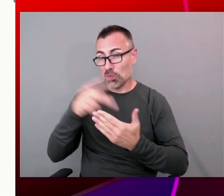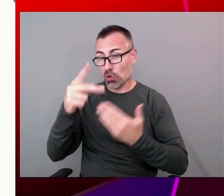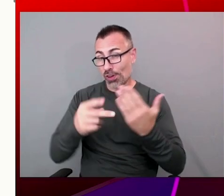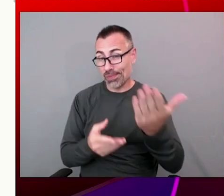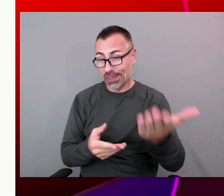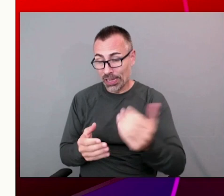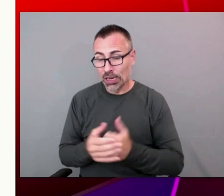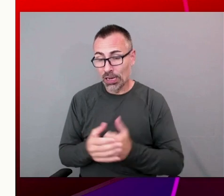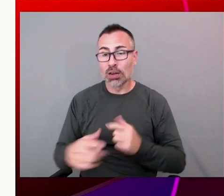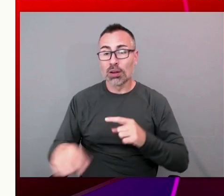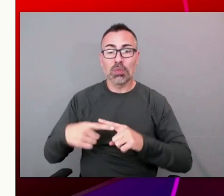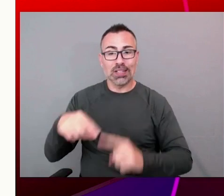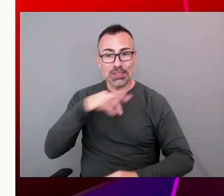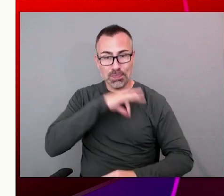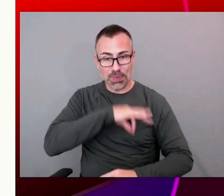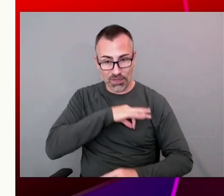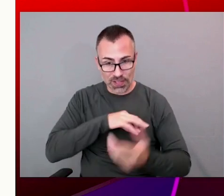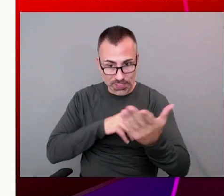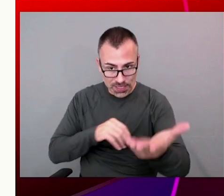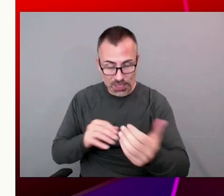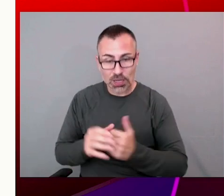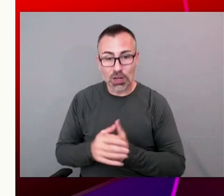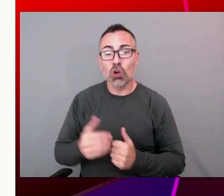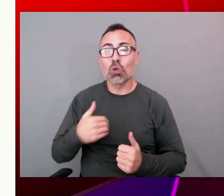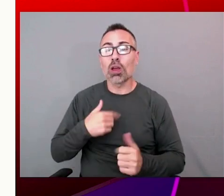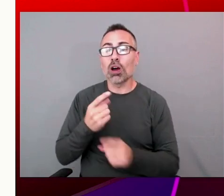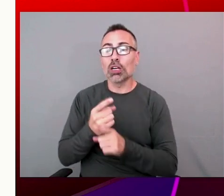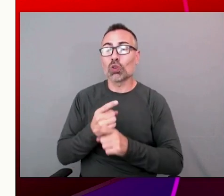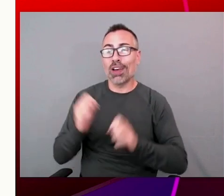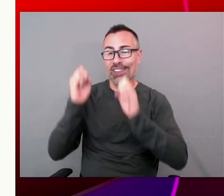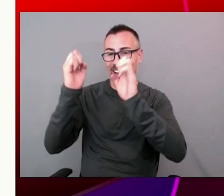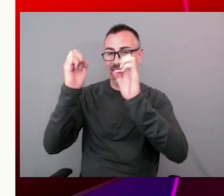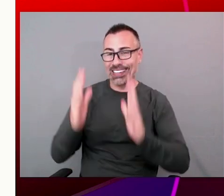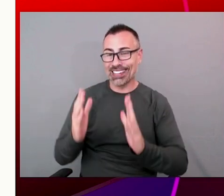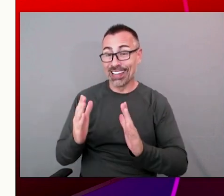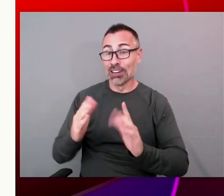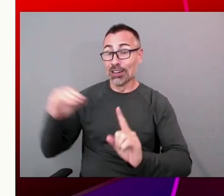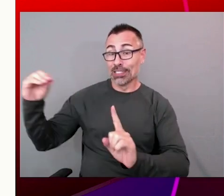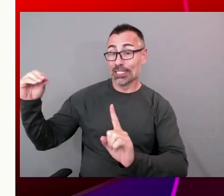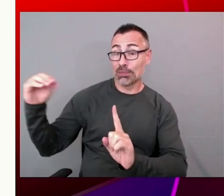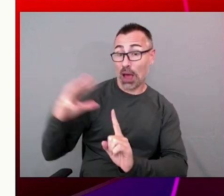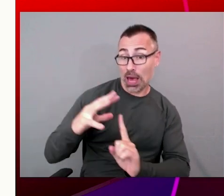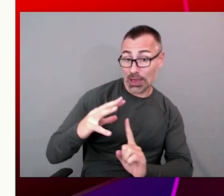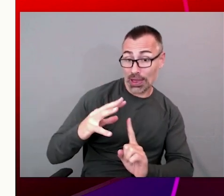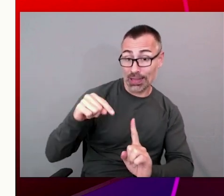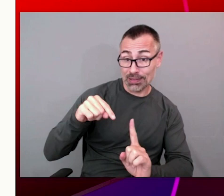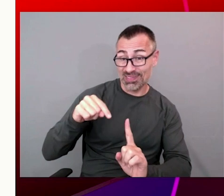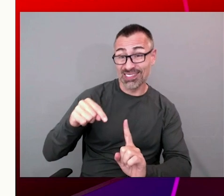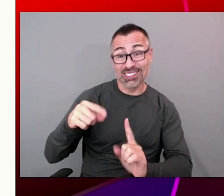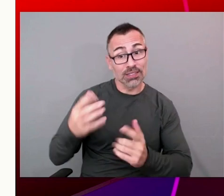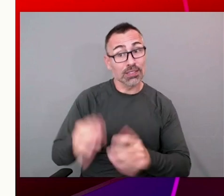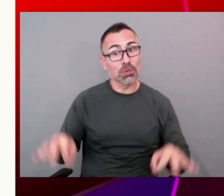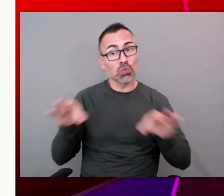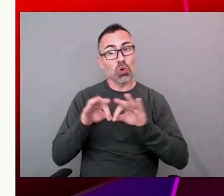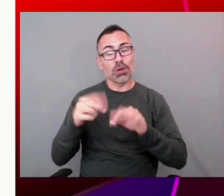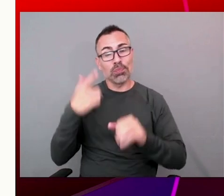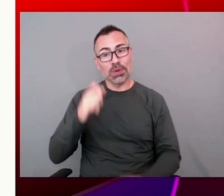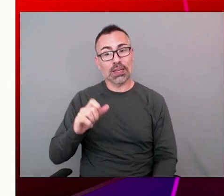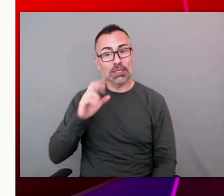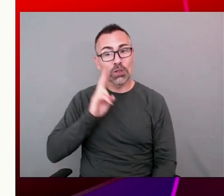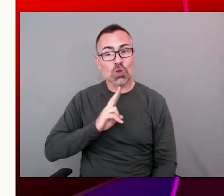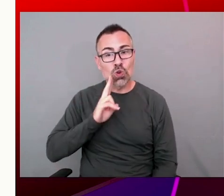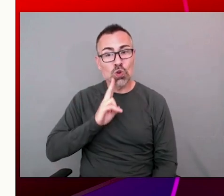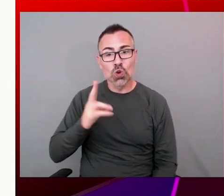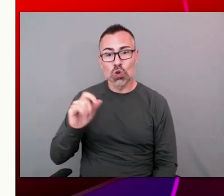this educator spotlight that I would love to share because Houston Community College, that's where Doc Brown is